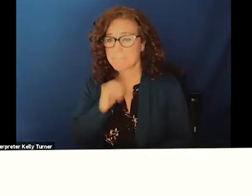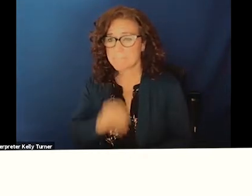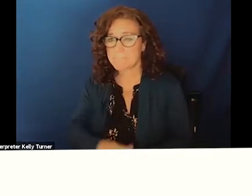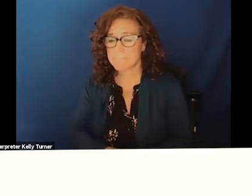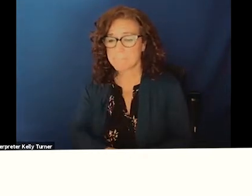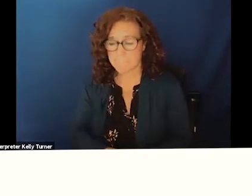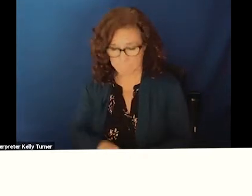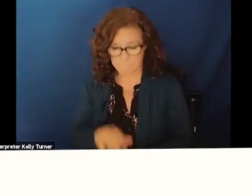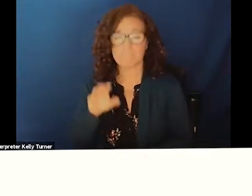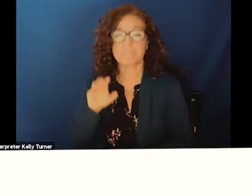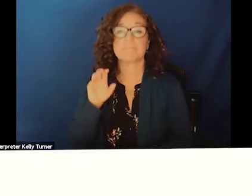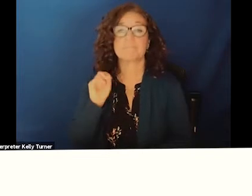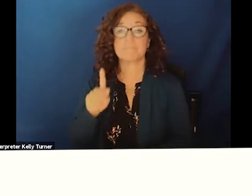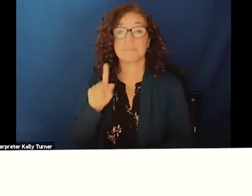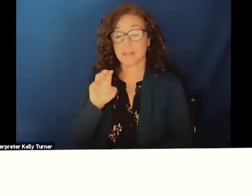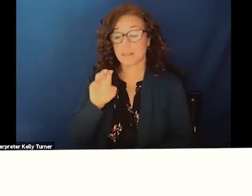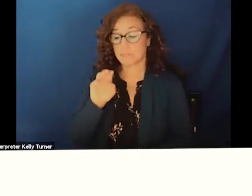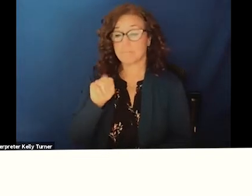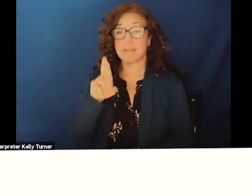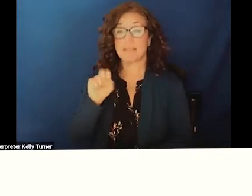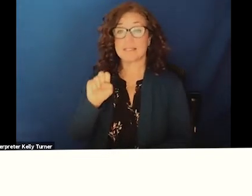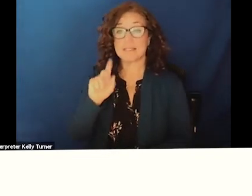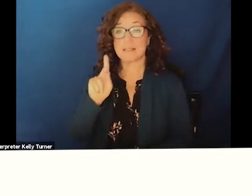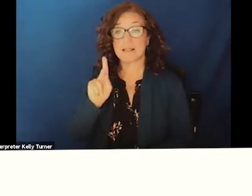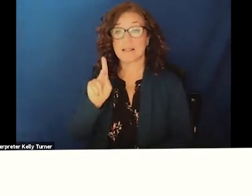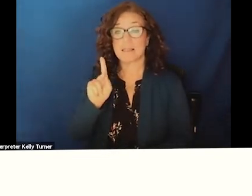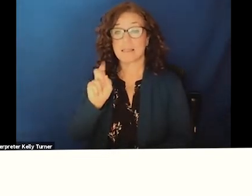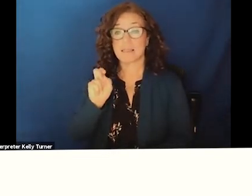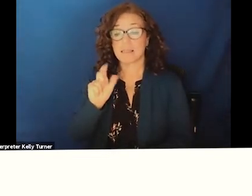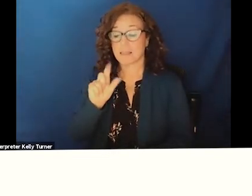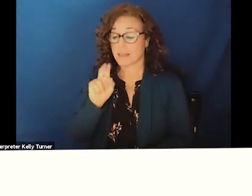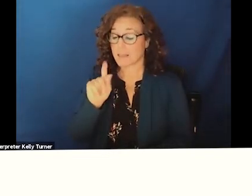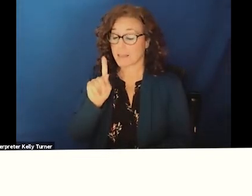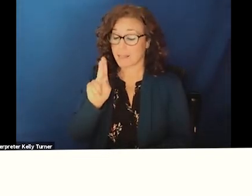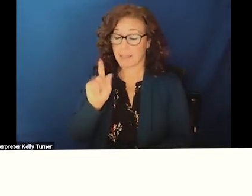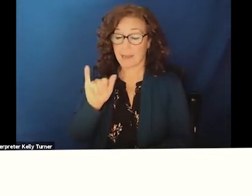Okay, Ms. Klein-Rothschild, would you like to comment on the PCR testing?